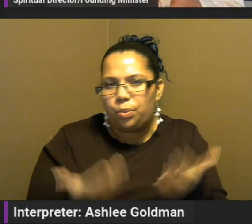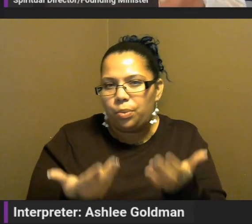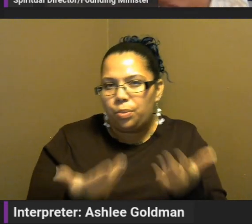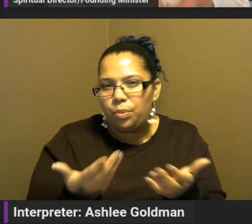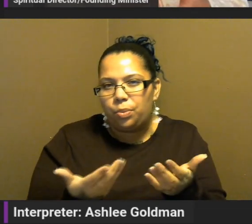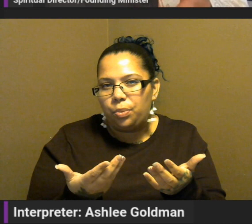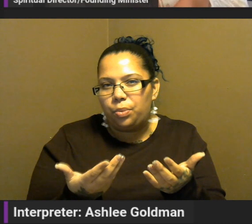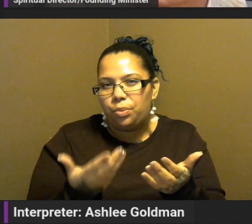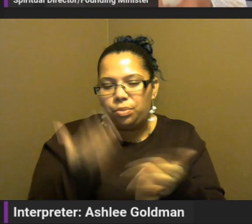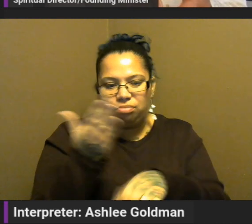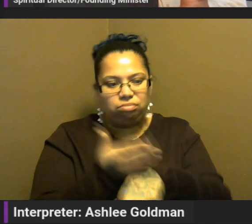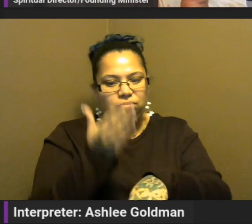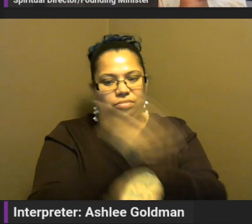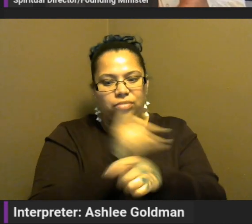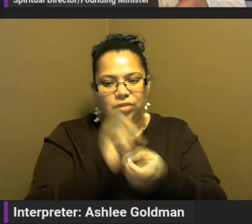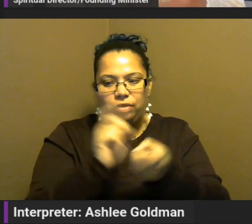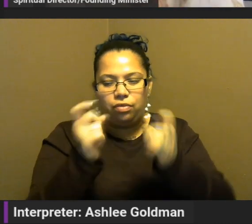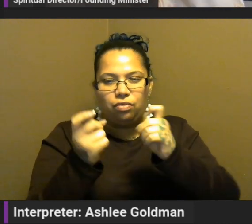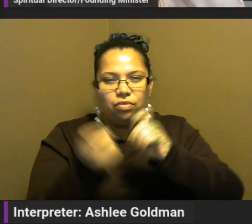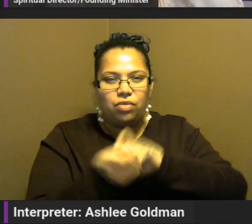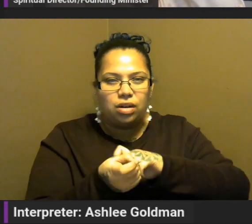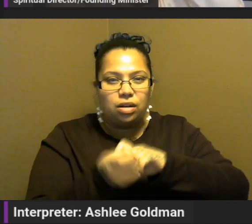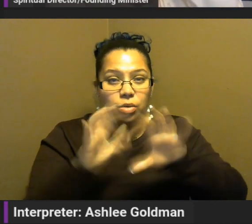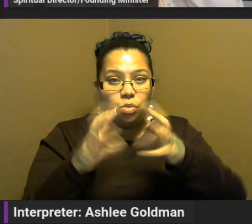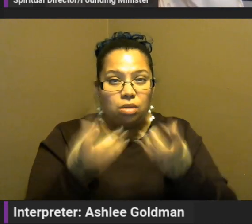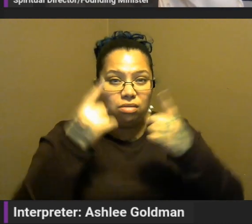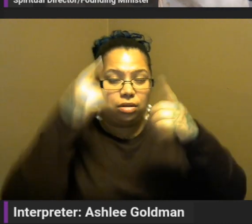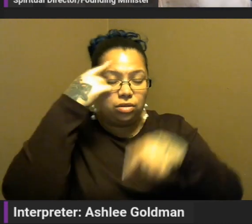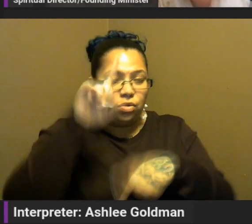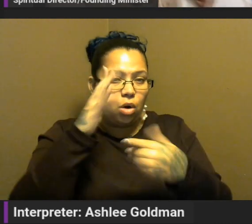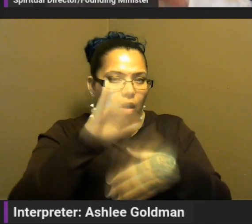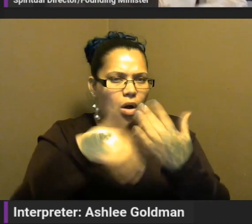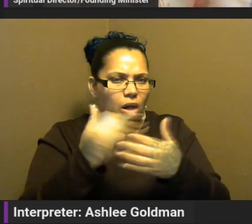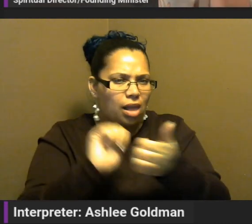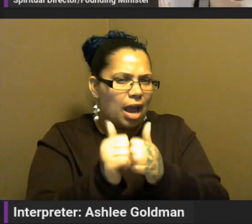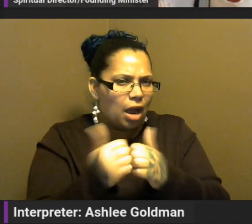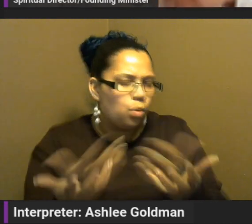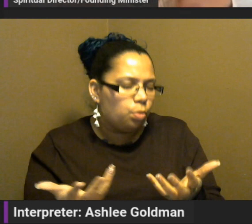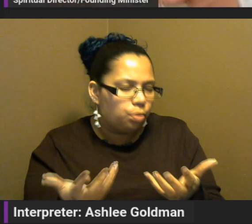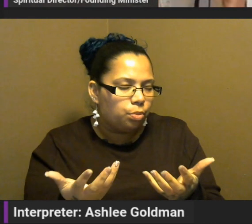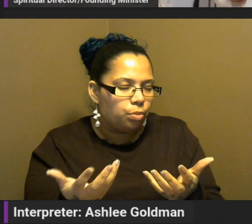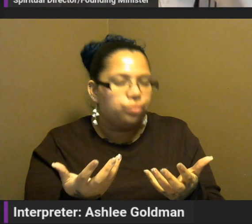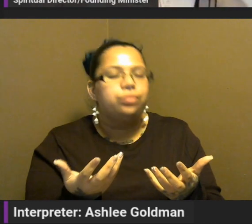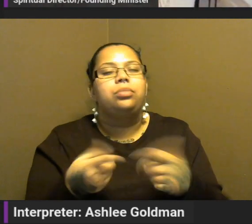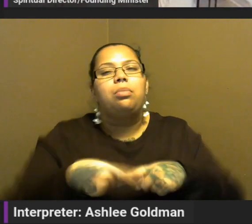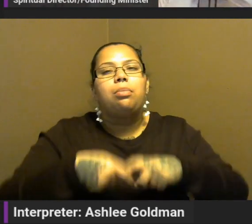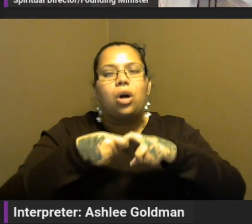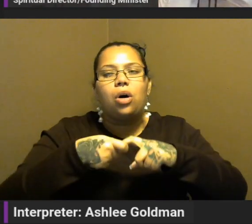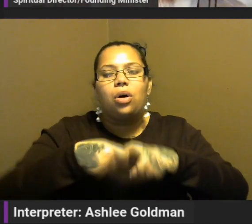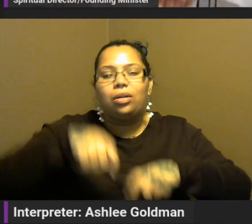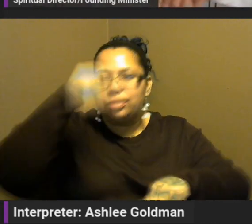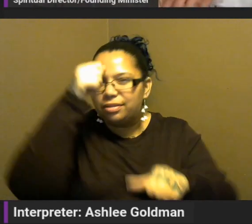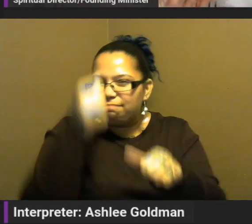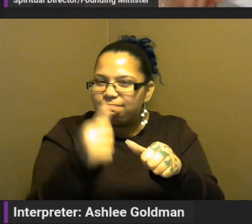further evolve into a world that works for all? So let's pause and be mindful of how our